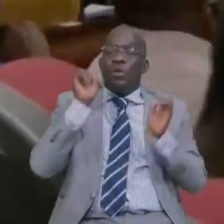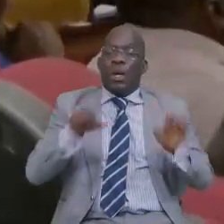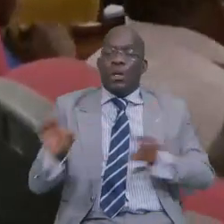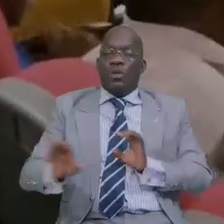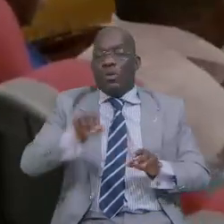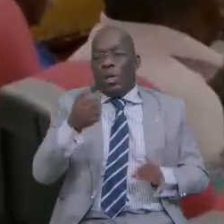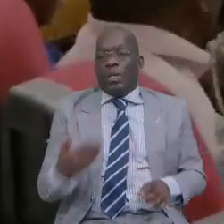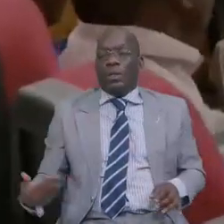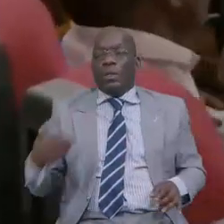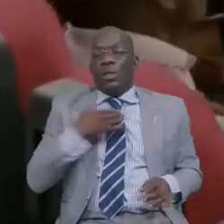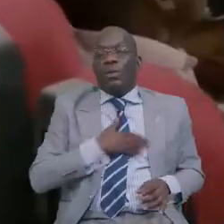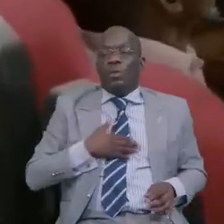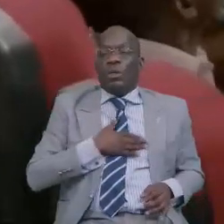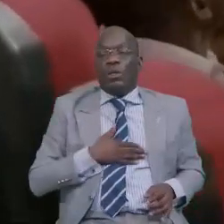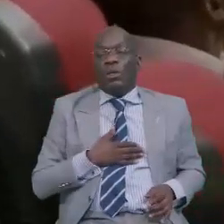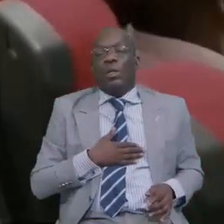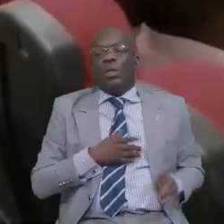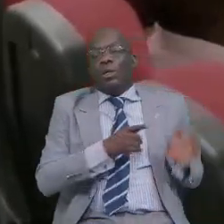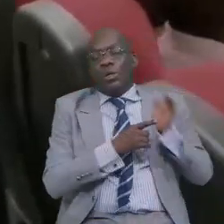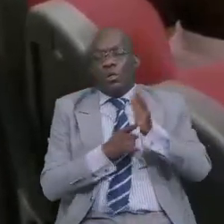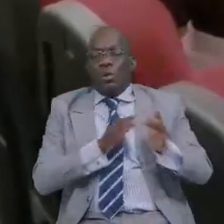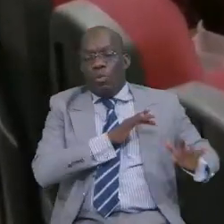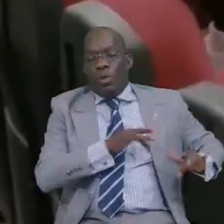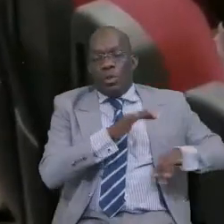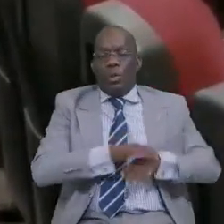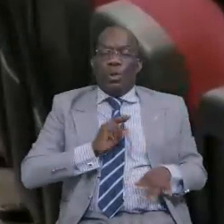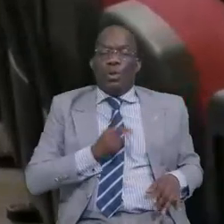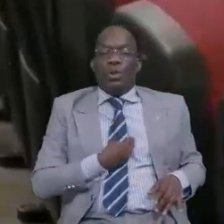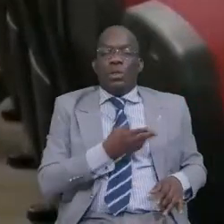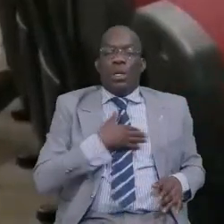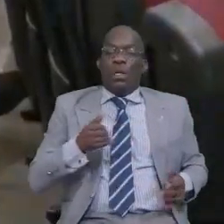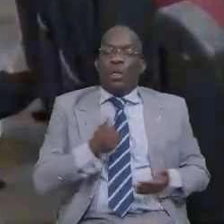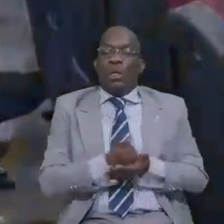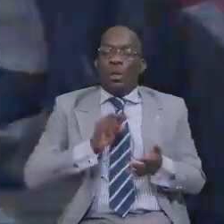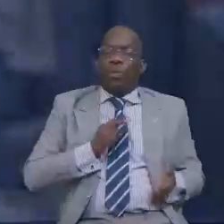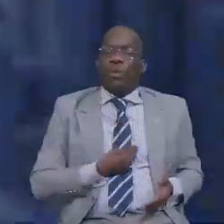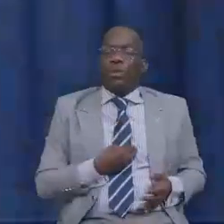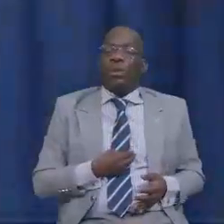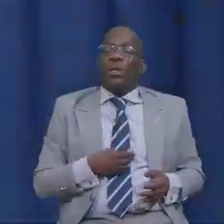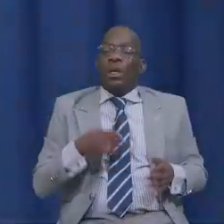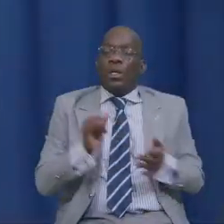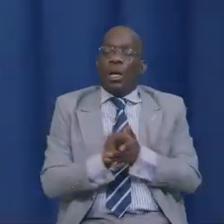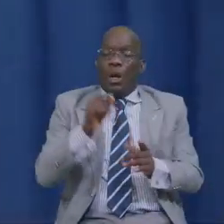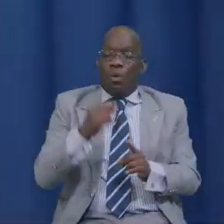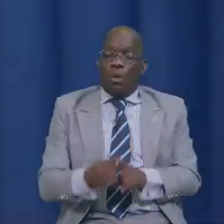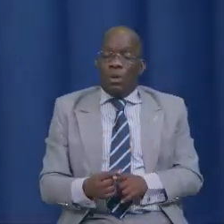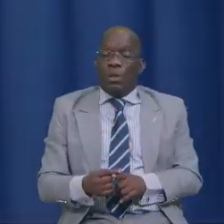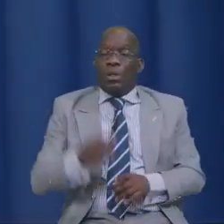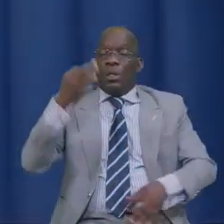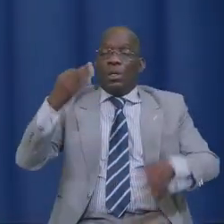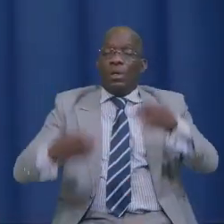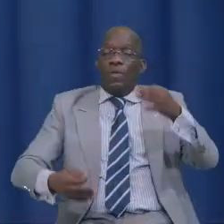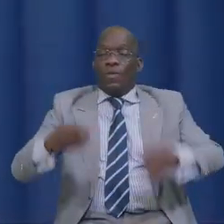us and help us. That word, if. The Lord threw it back to him.